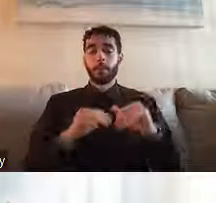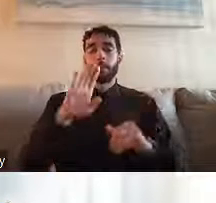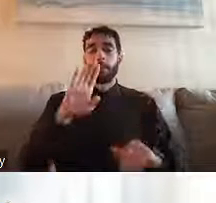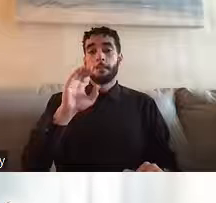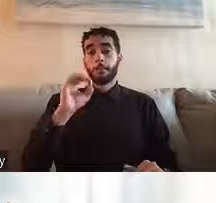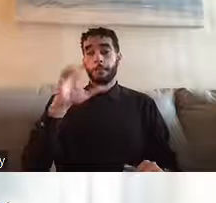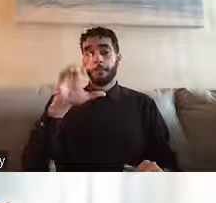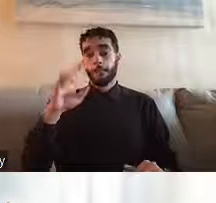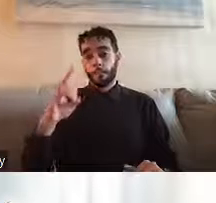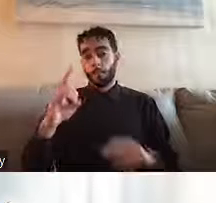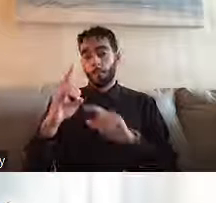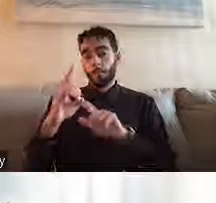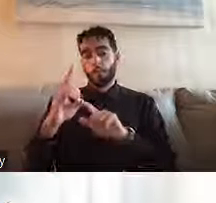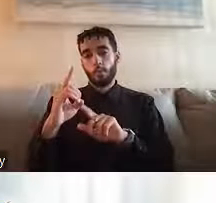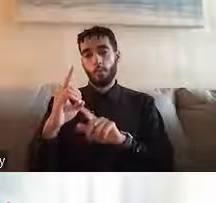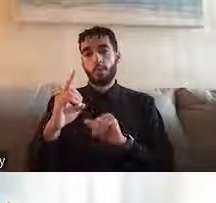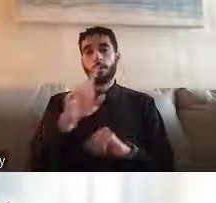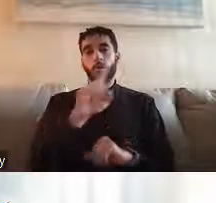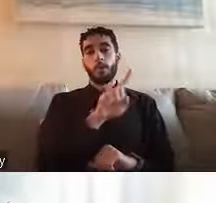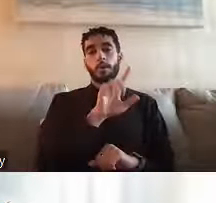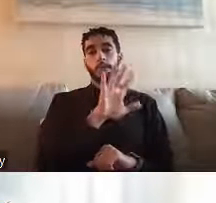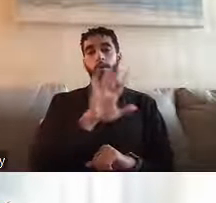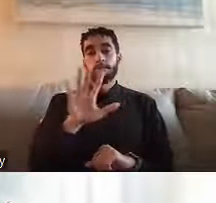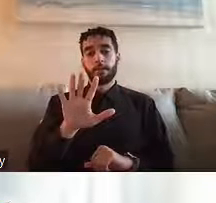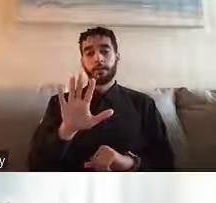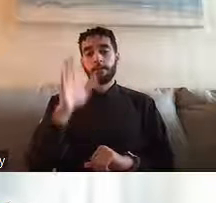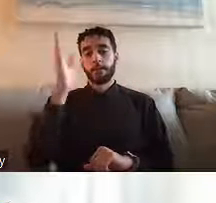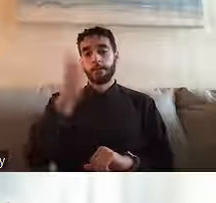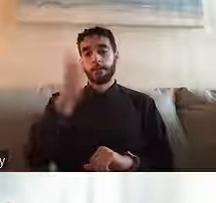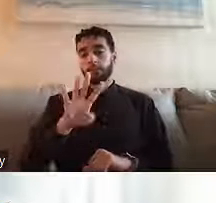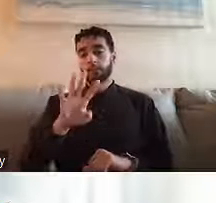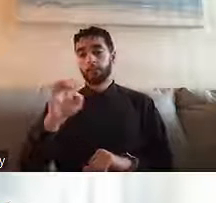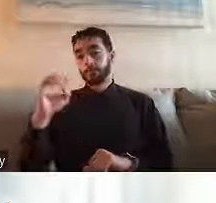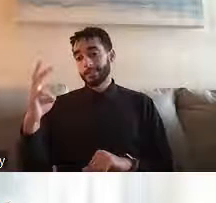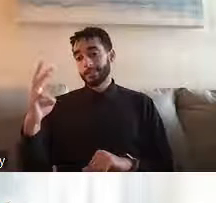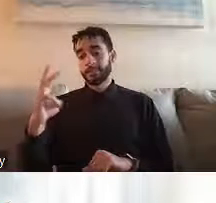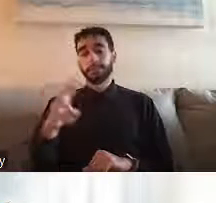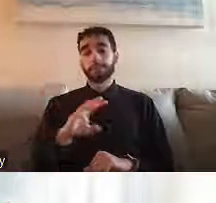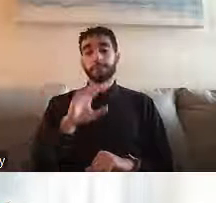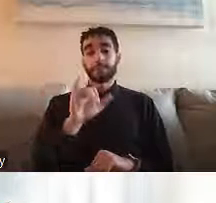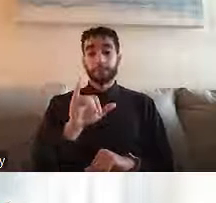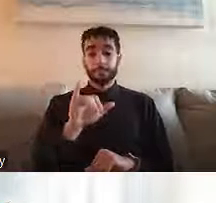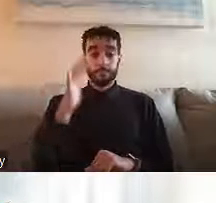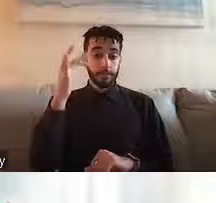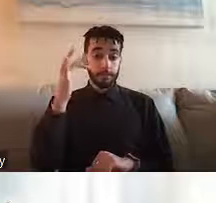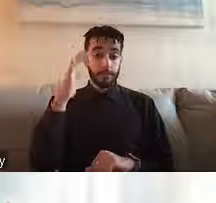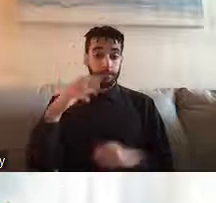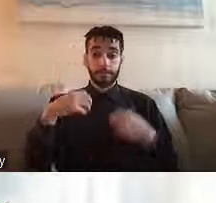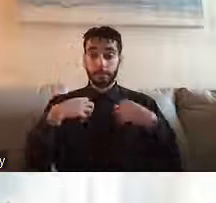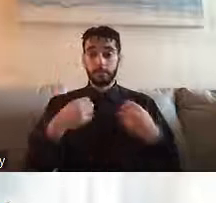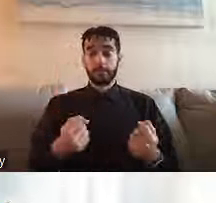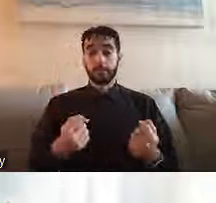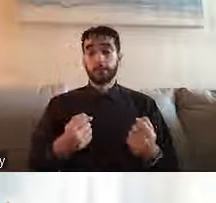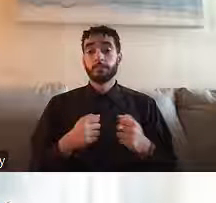for Alzheimer's Act, Public Law 115-406. The California Department of Public Health Alzheimer's Disease